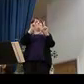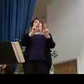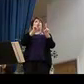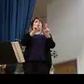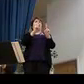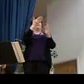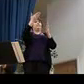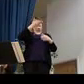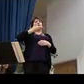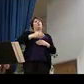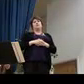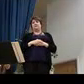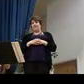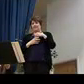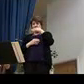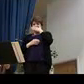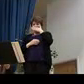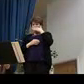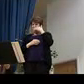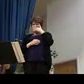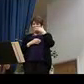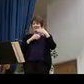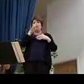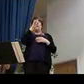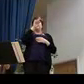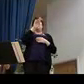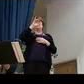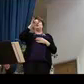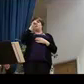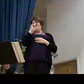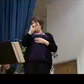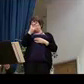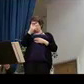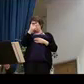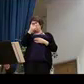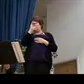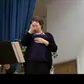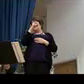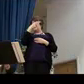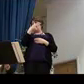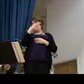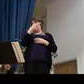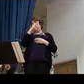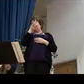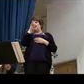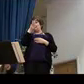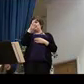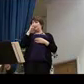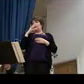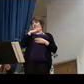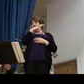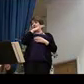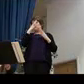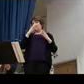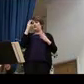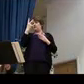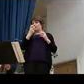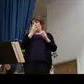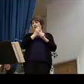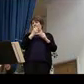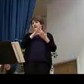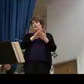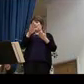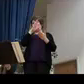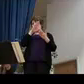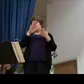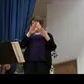introduced. Dr. John Seck, Deputy Commissioner for 2 years in Community College Education. Our commencement speaker, Lieutenant